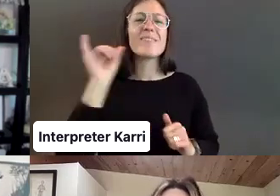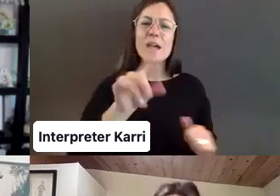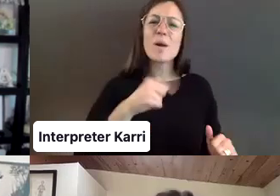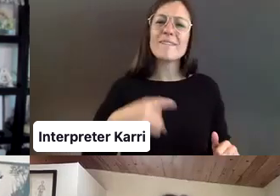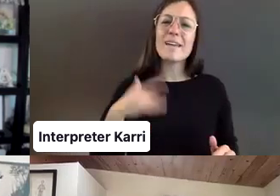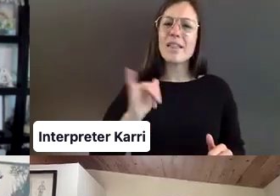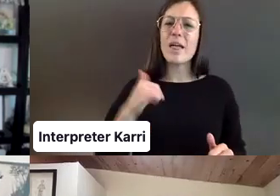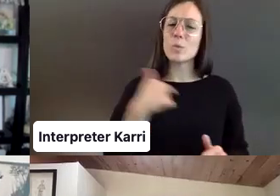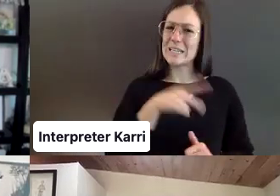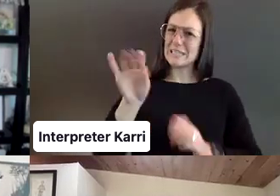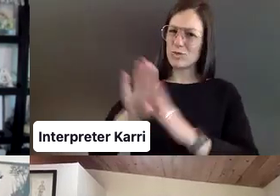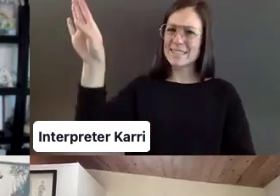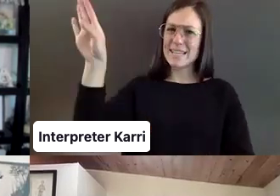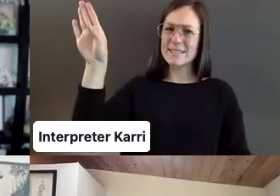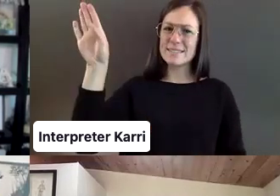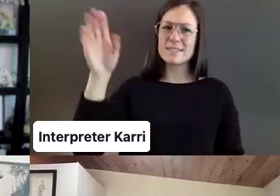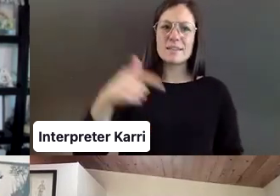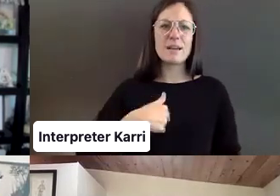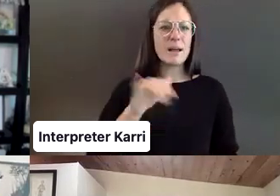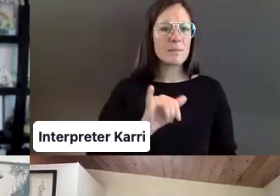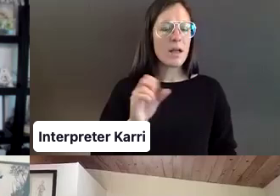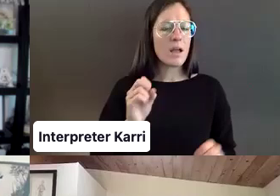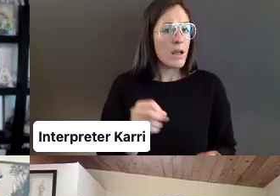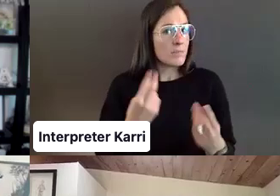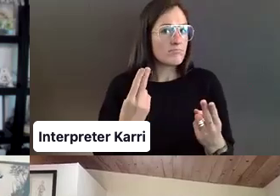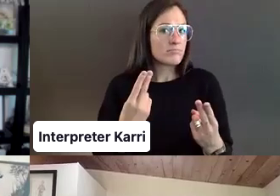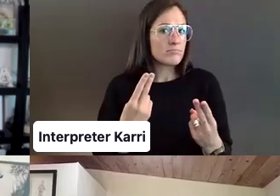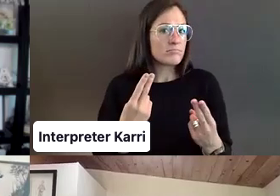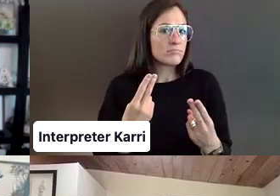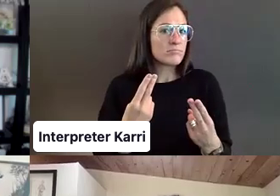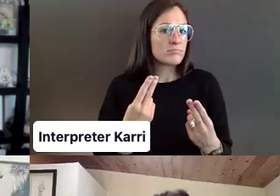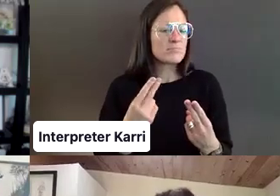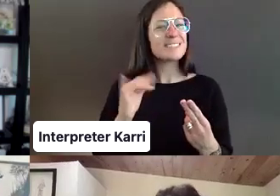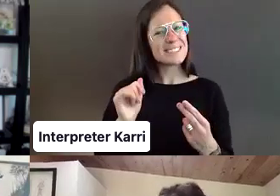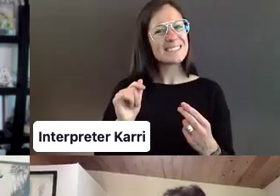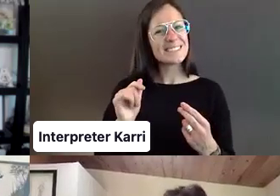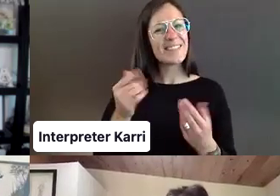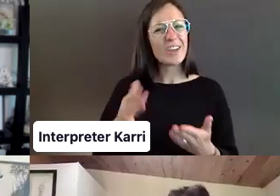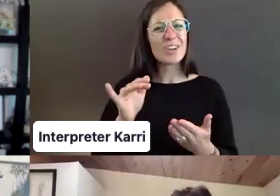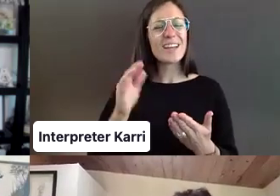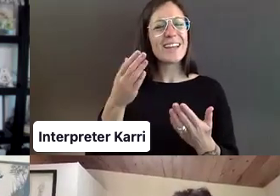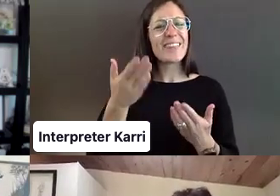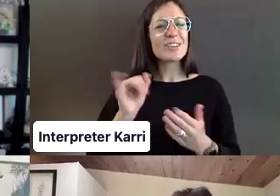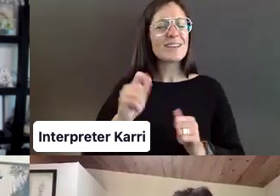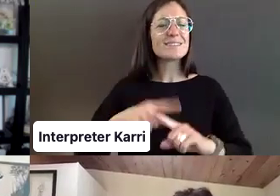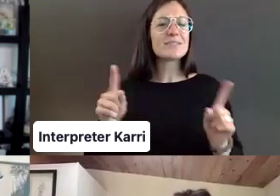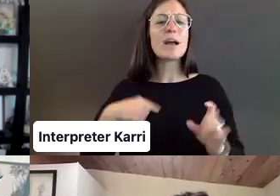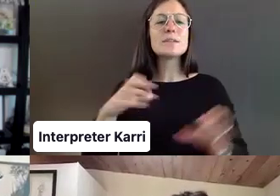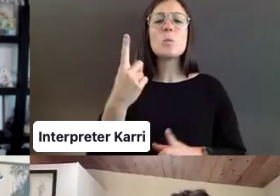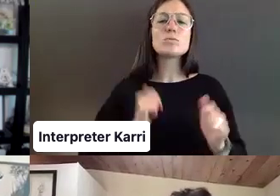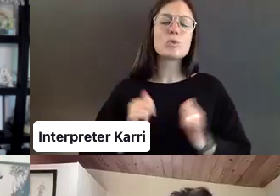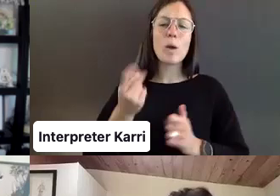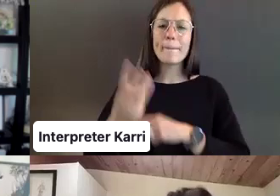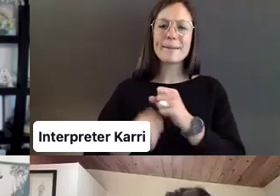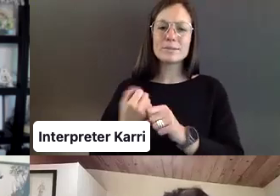we transcended. I was like, oh, it's a difference. There's a difference. I did a show a couple years ago,